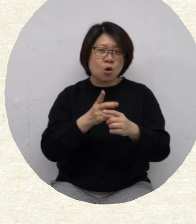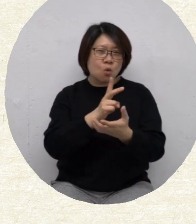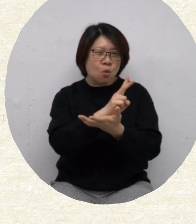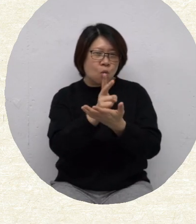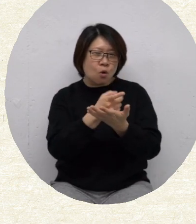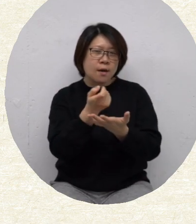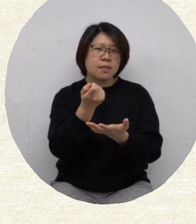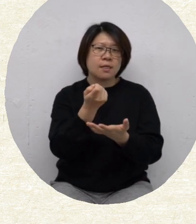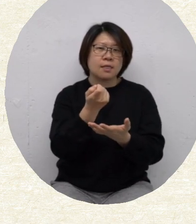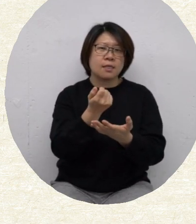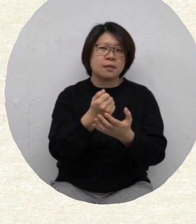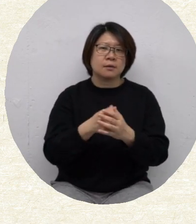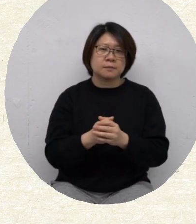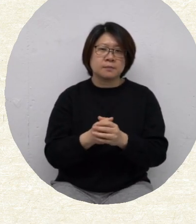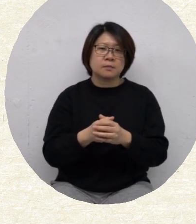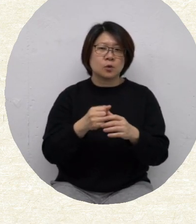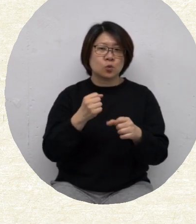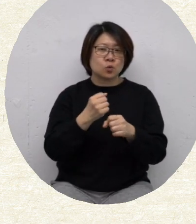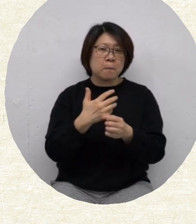porcelain.